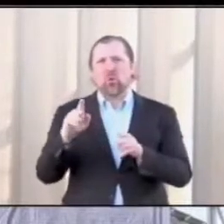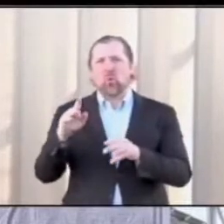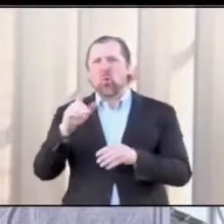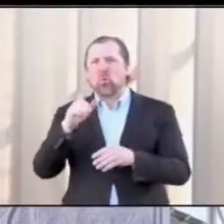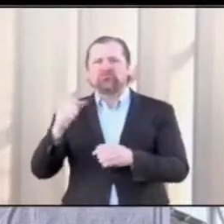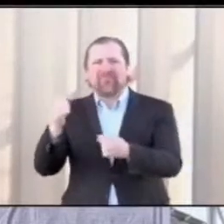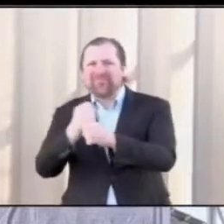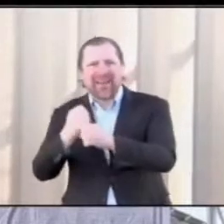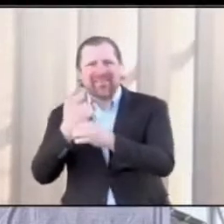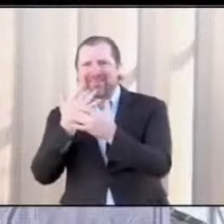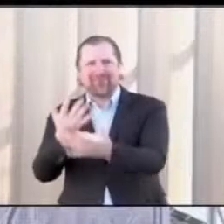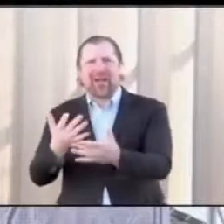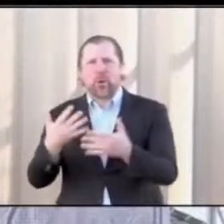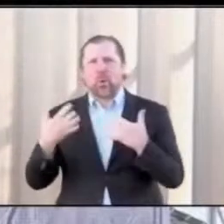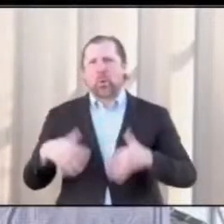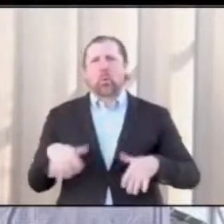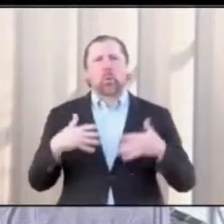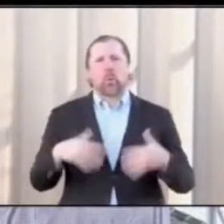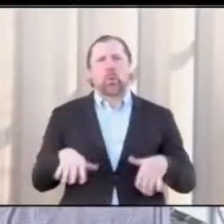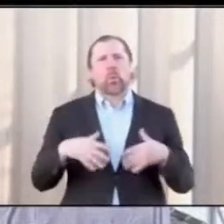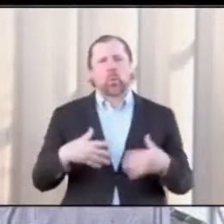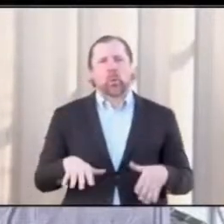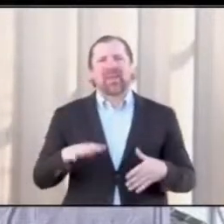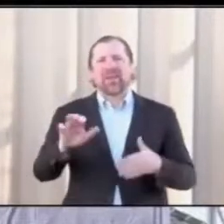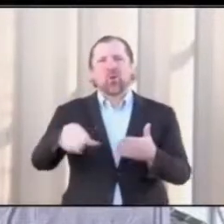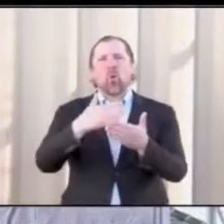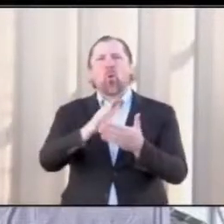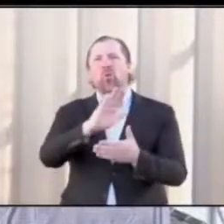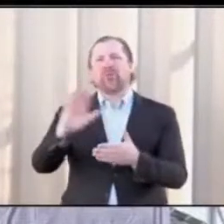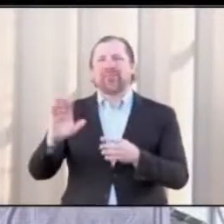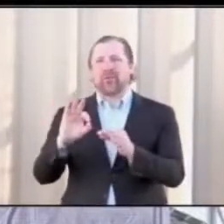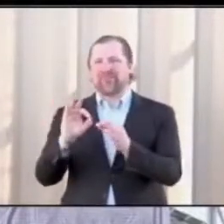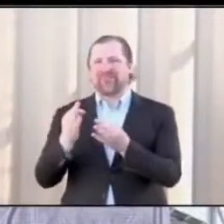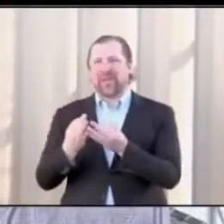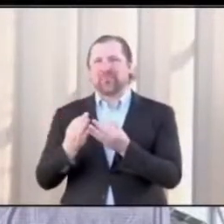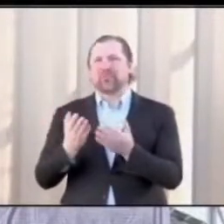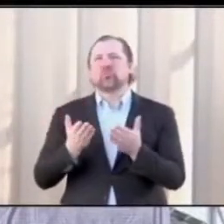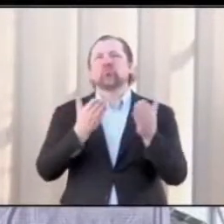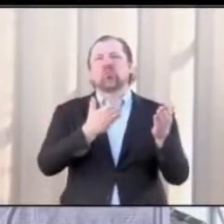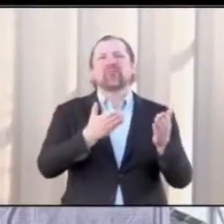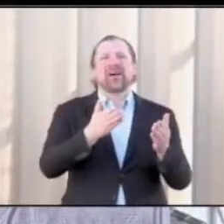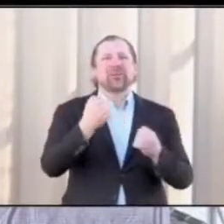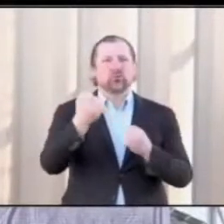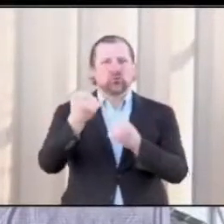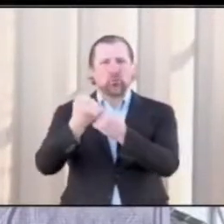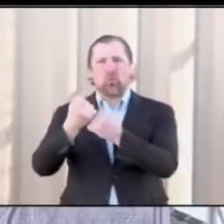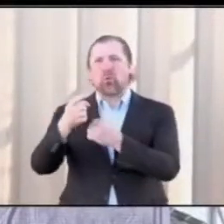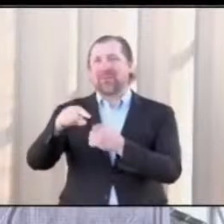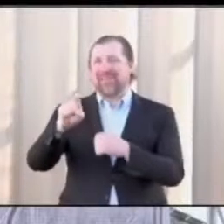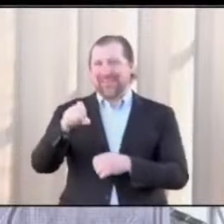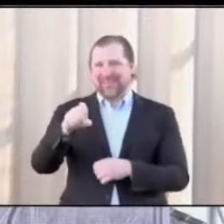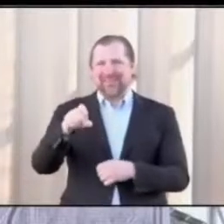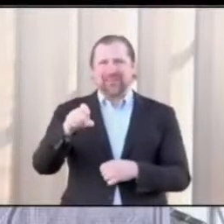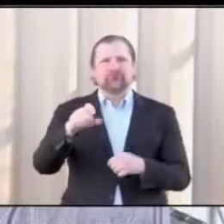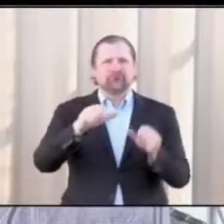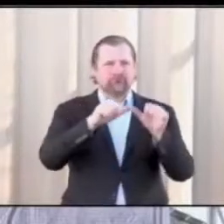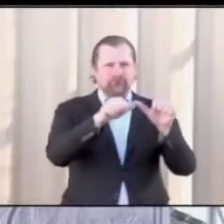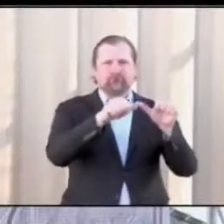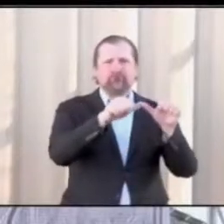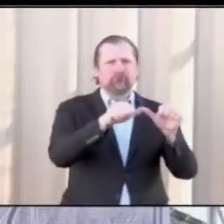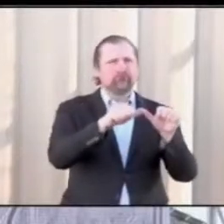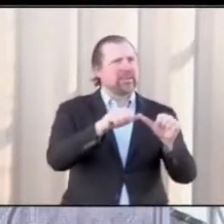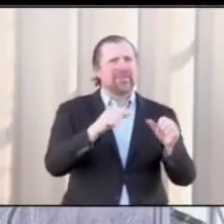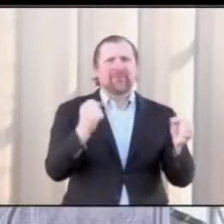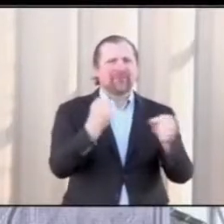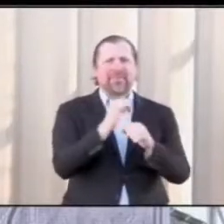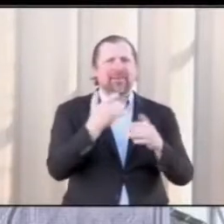front lines fighting this fire, and all of their families who provide them the support they need to continue this